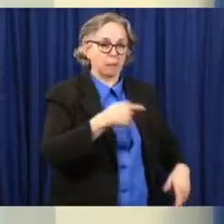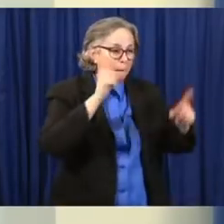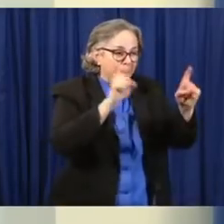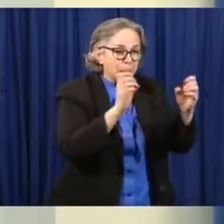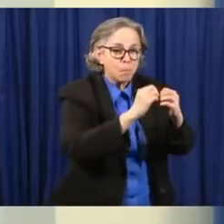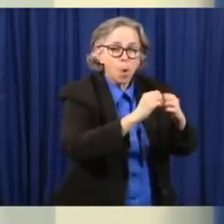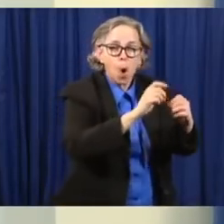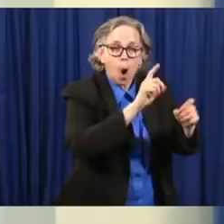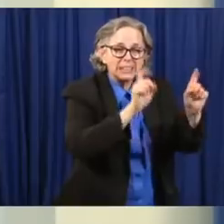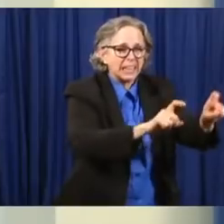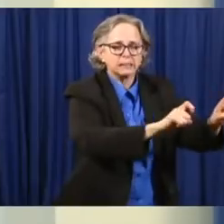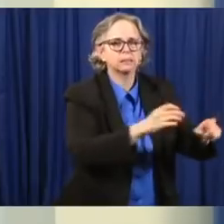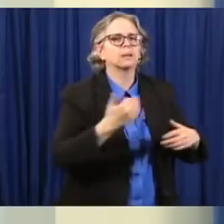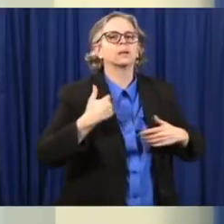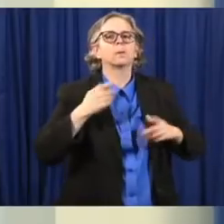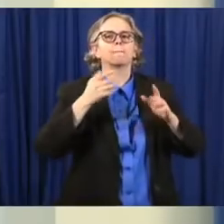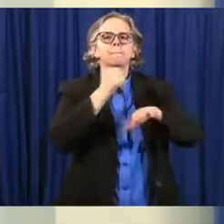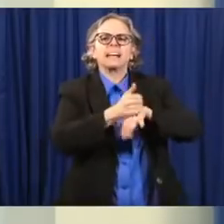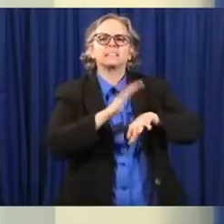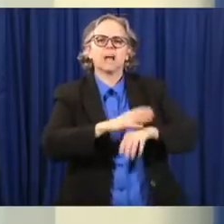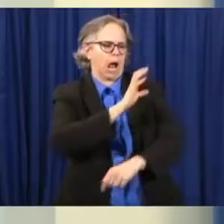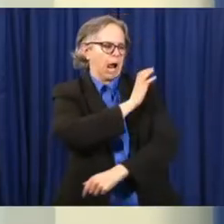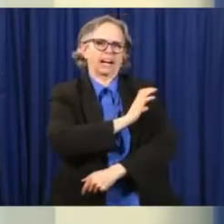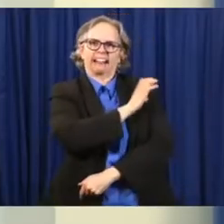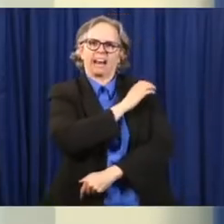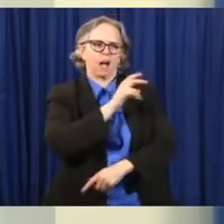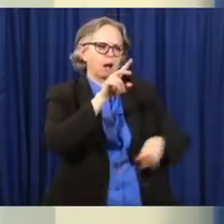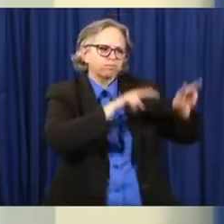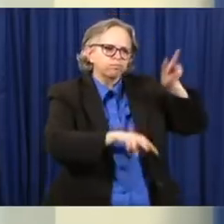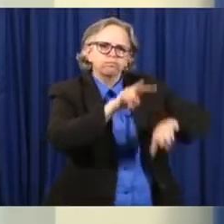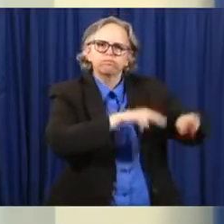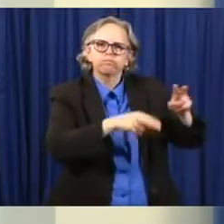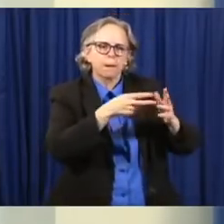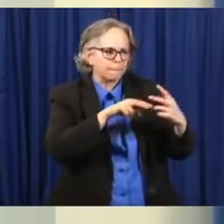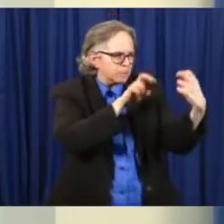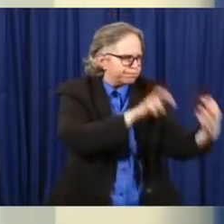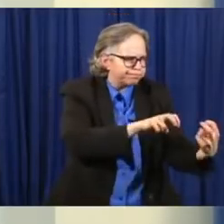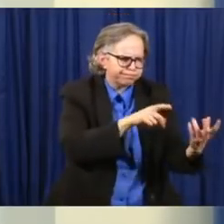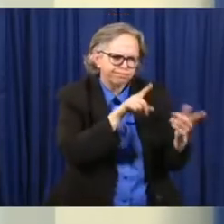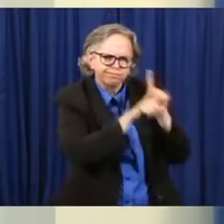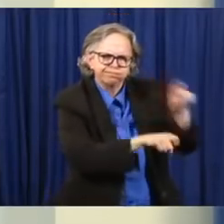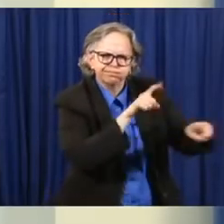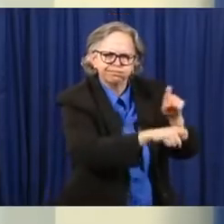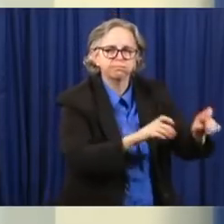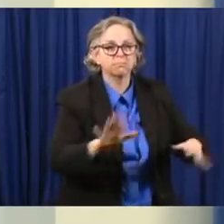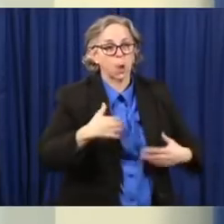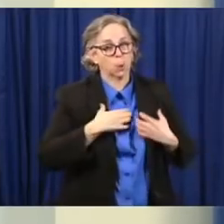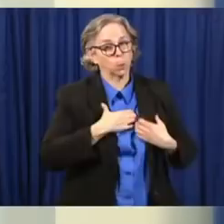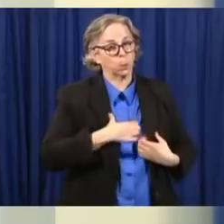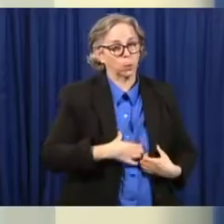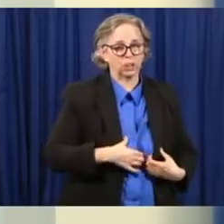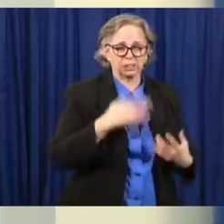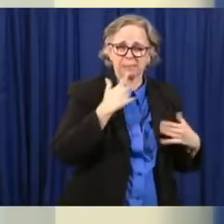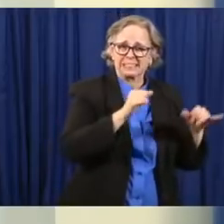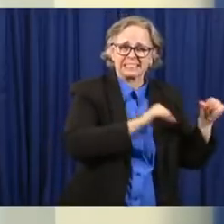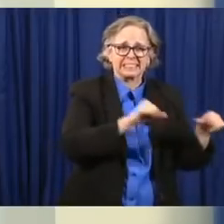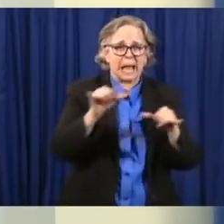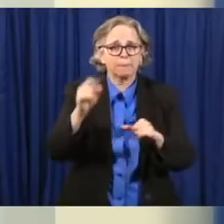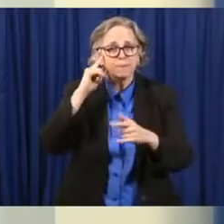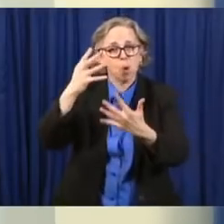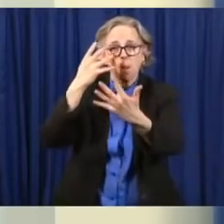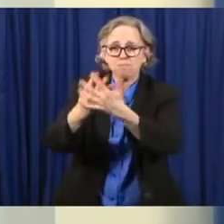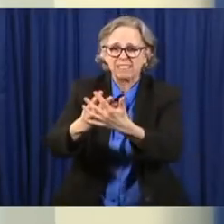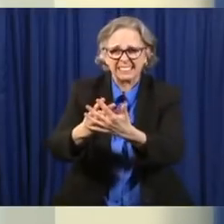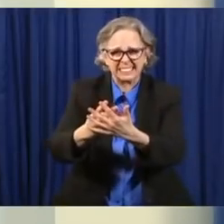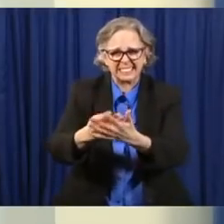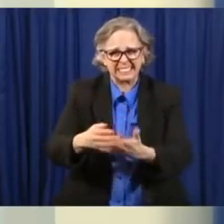with our prisons. The numbers are so great. I forget, but it was like 70-some thousand in nursing homes. Another, I'll try to get